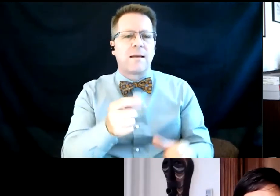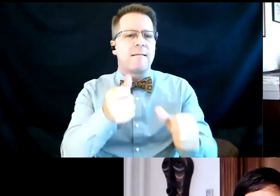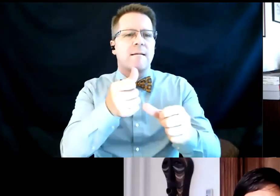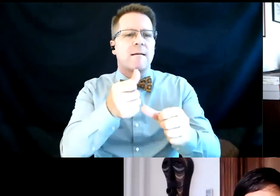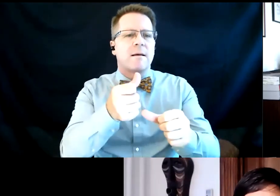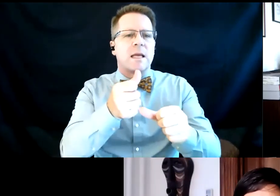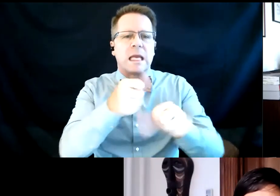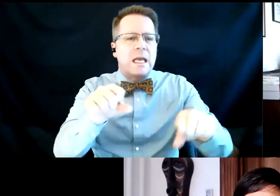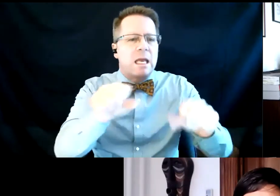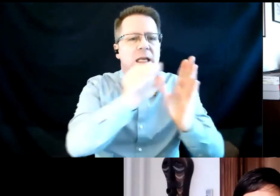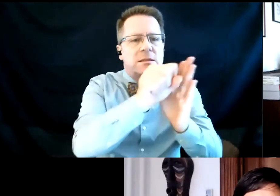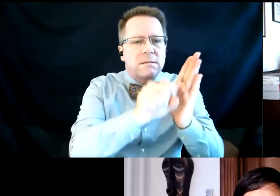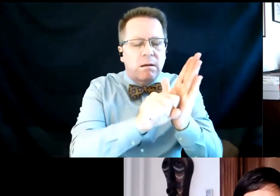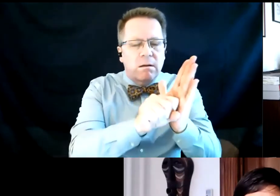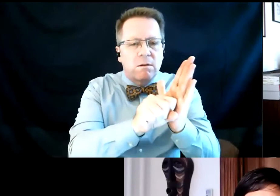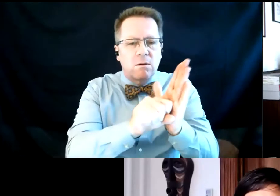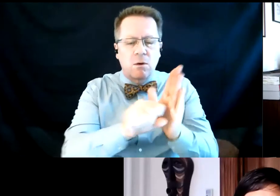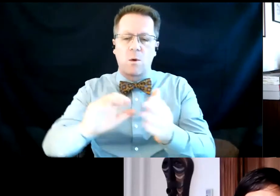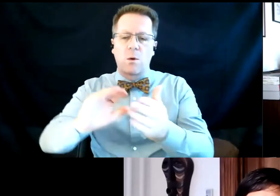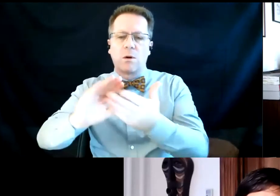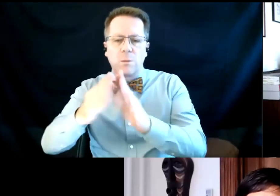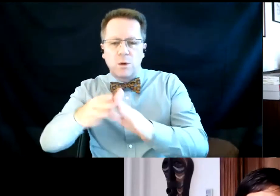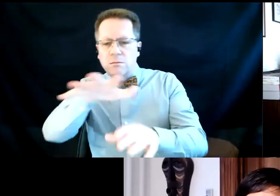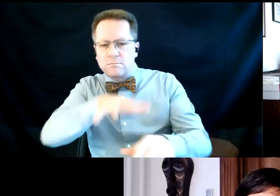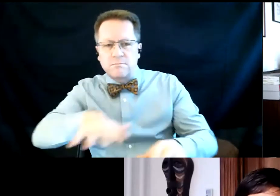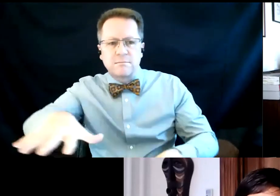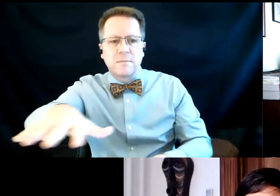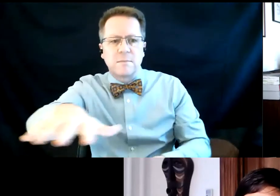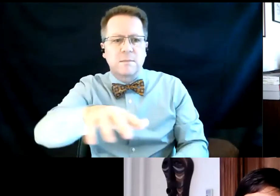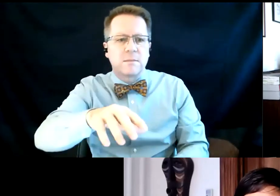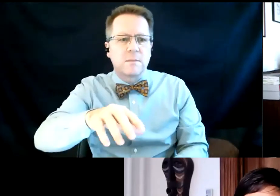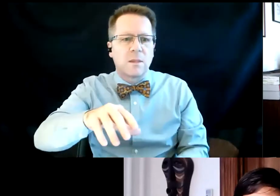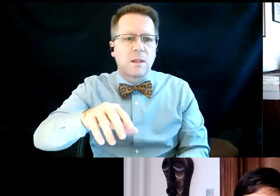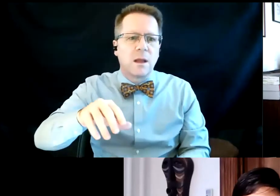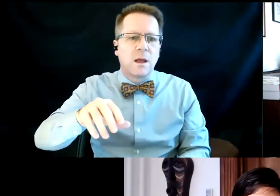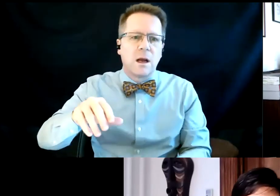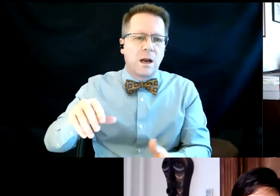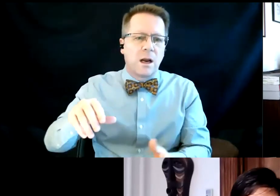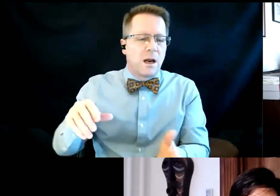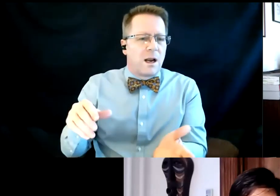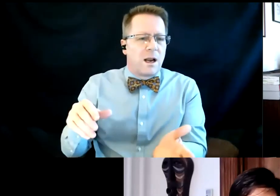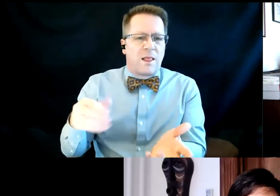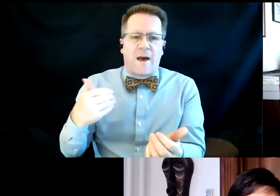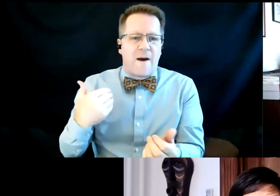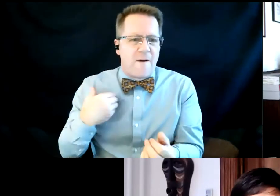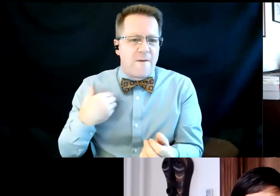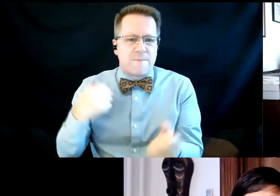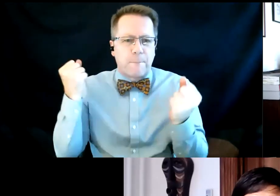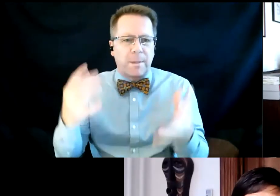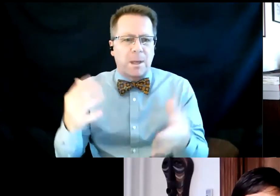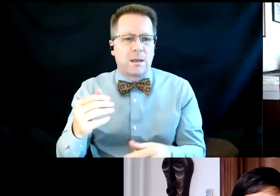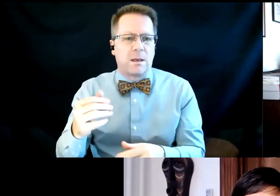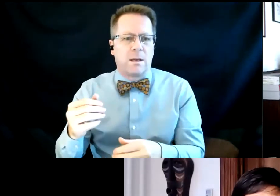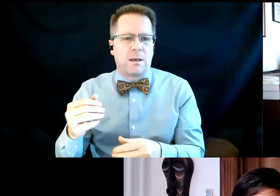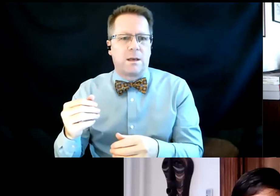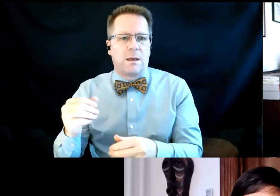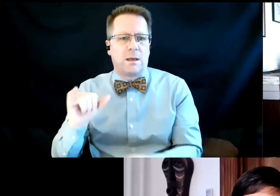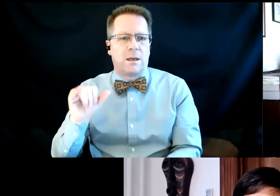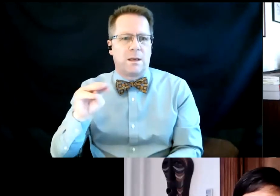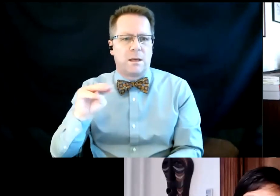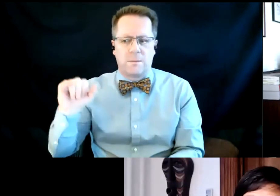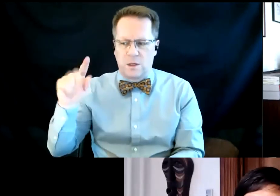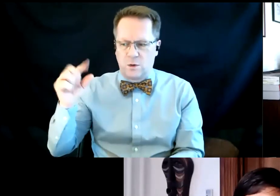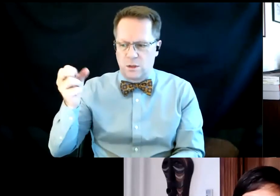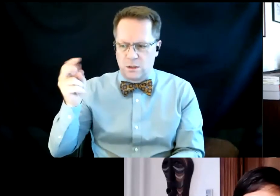large immigrant populations that stands to lose out on in representation in Congress and votes in the Electoral College for the